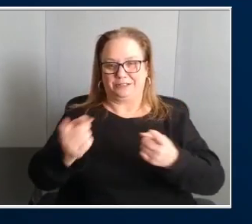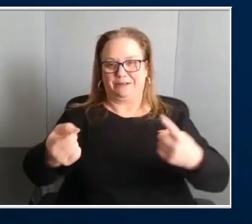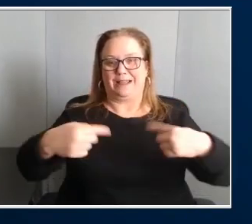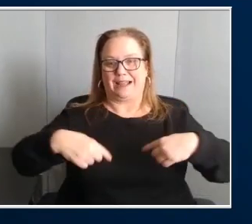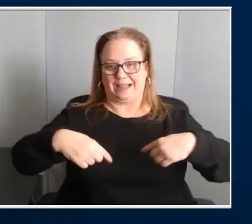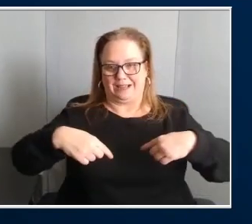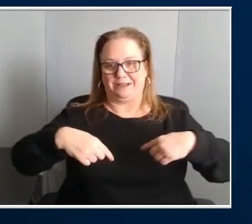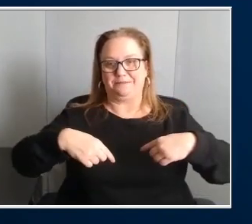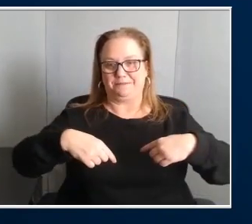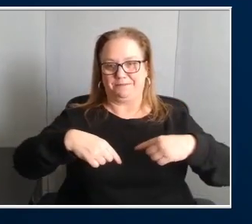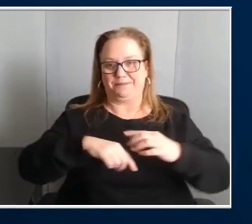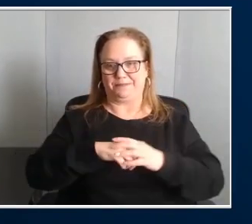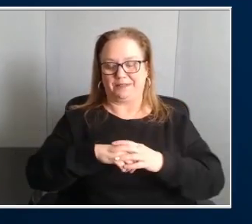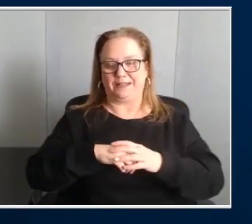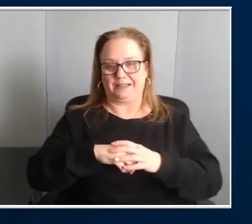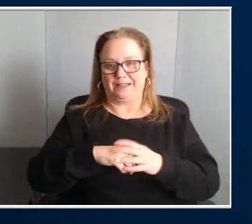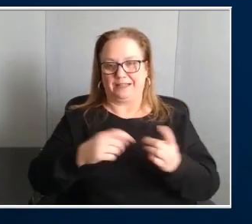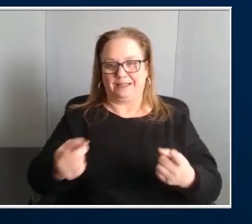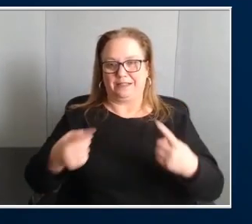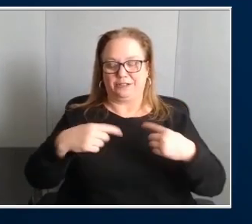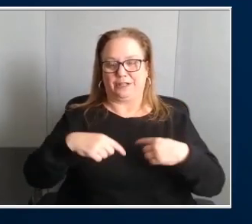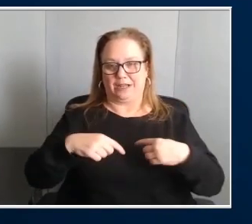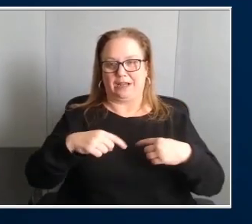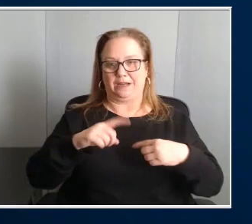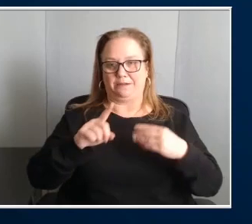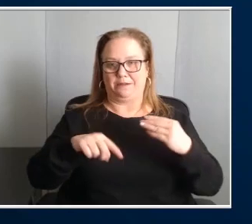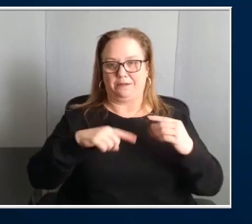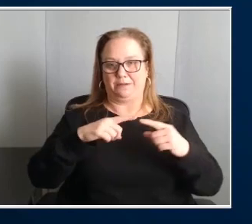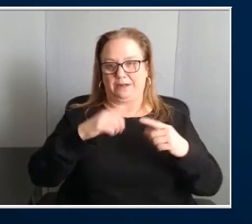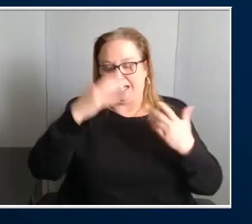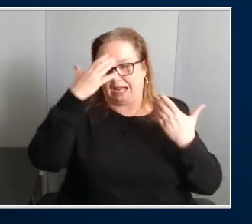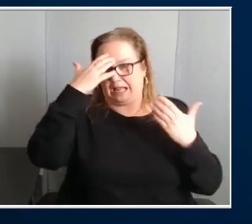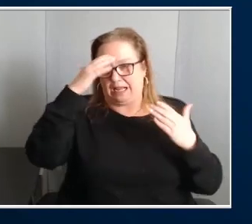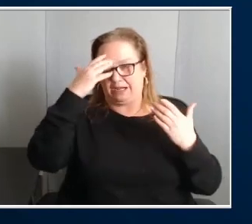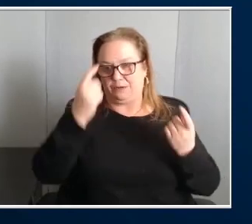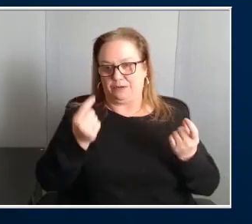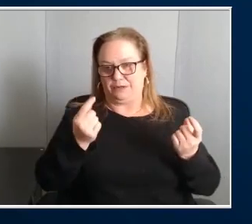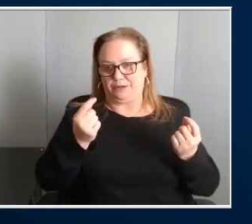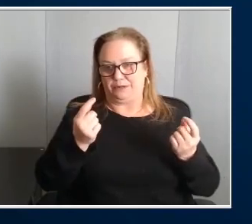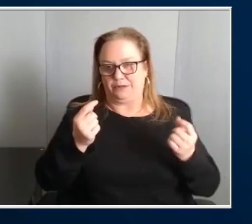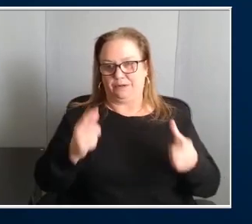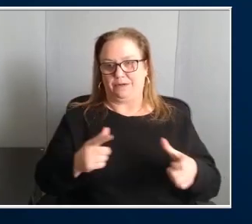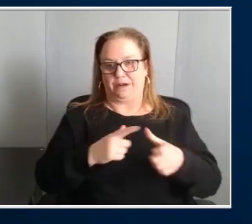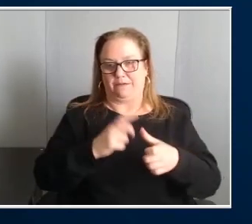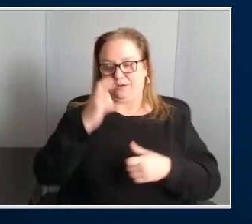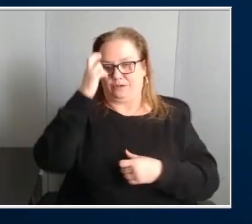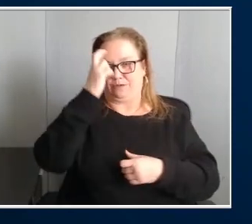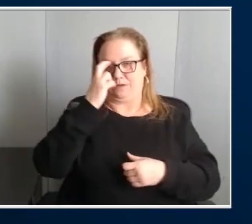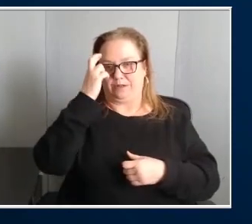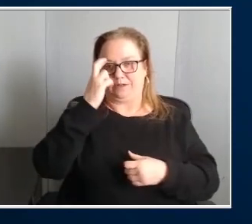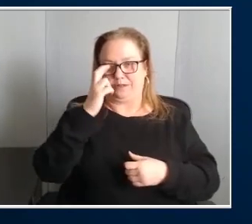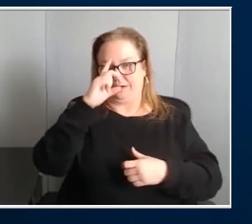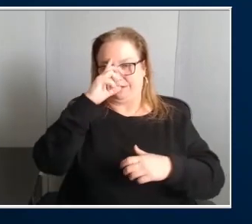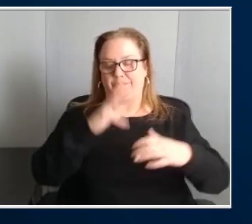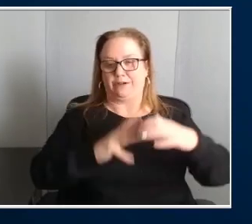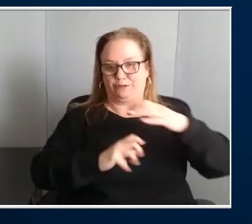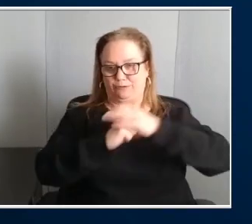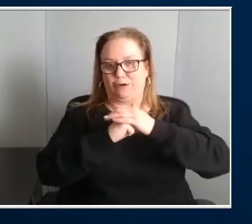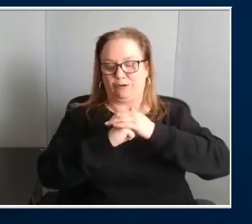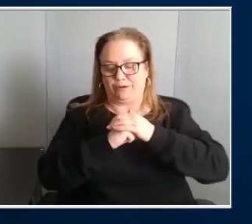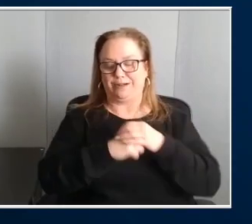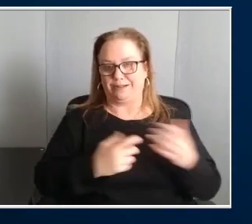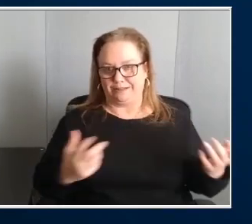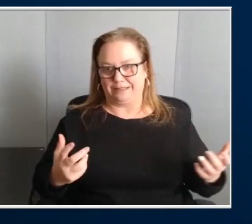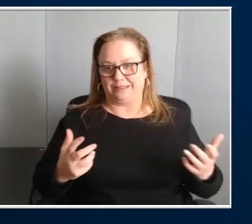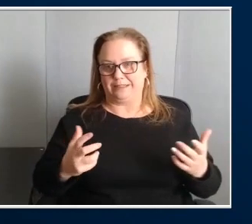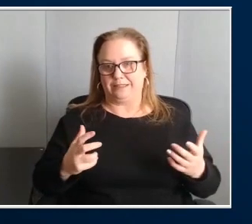came. She was the one that came over when I didn't know what to do when I first realized he was having the stroke,